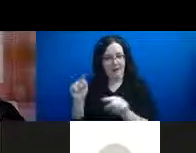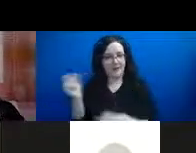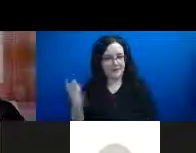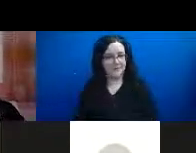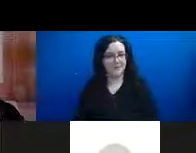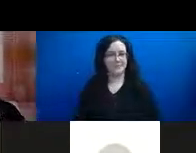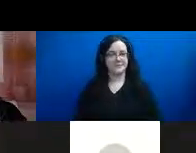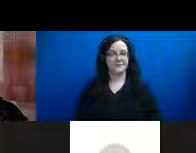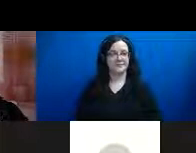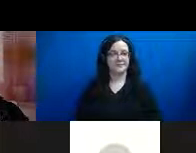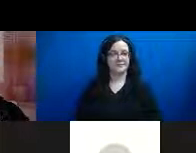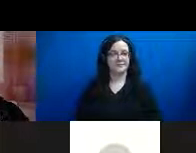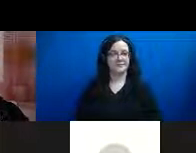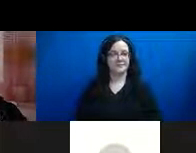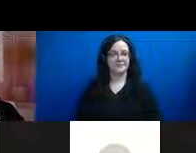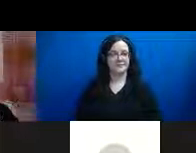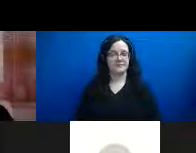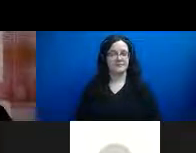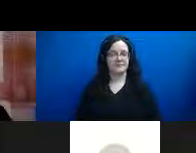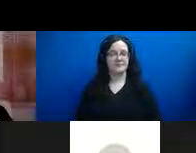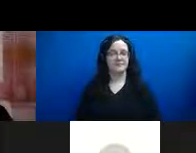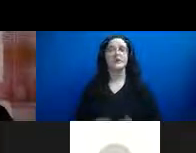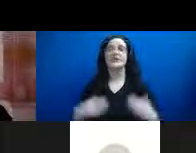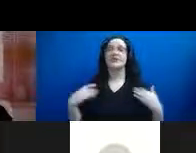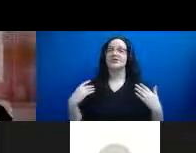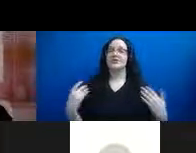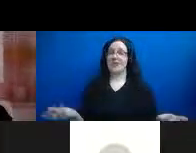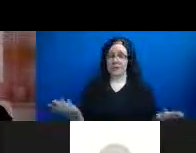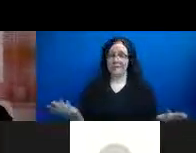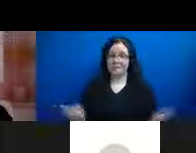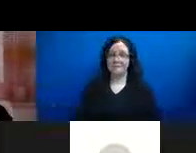So what can we